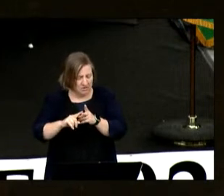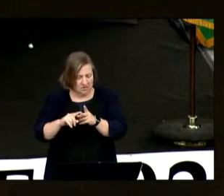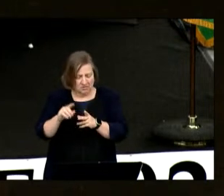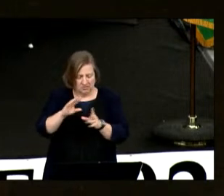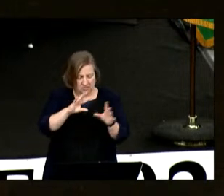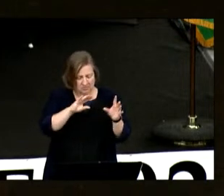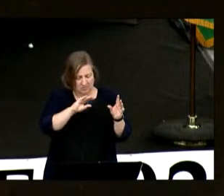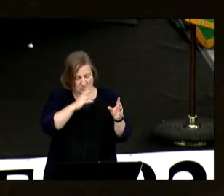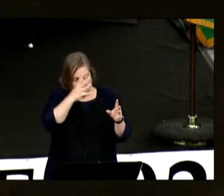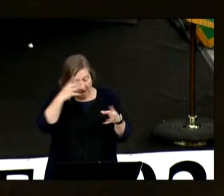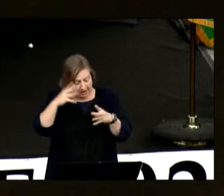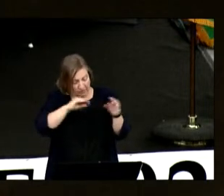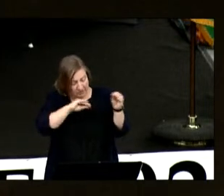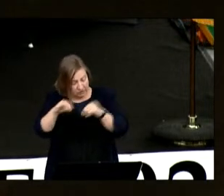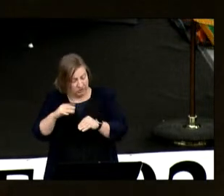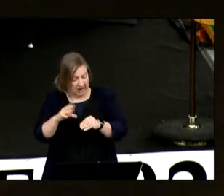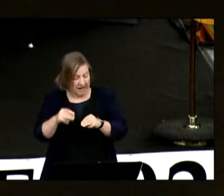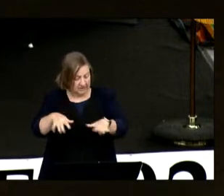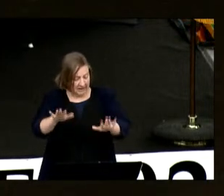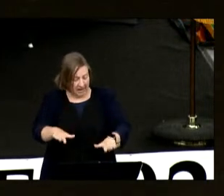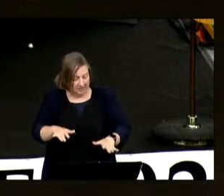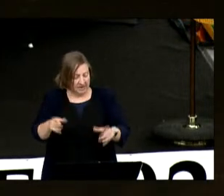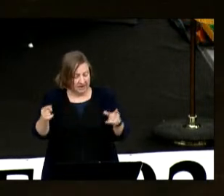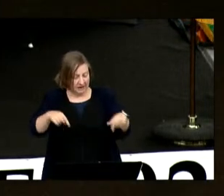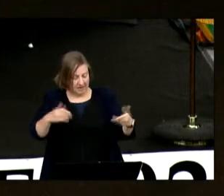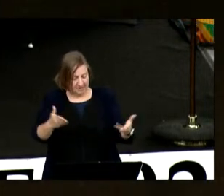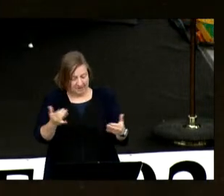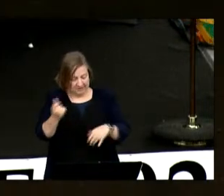us together here today. Thank you.